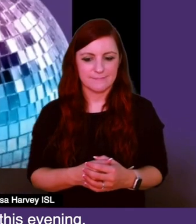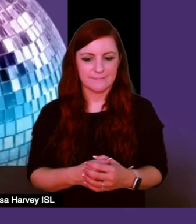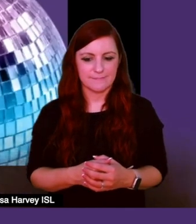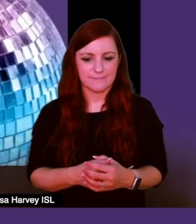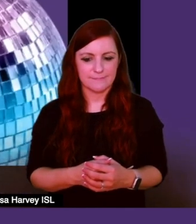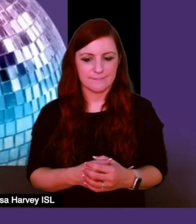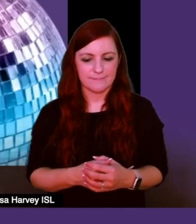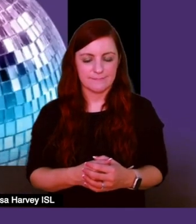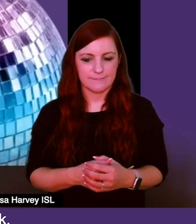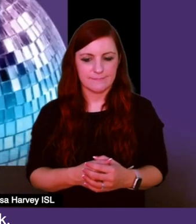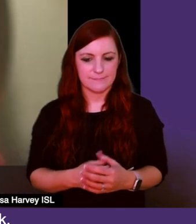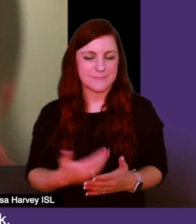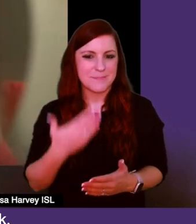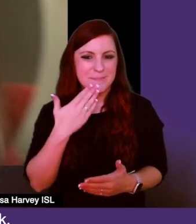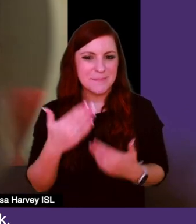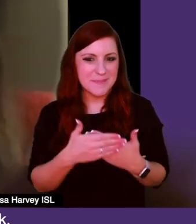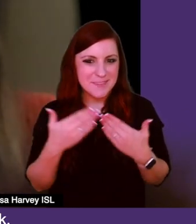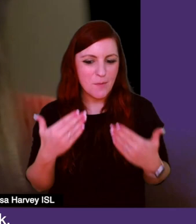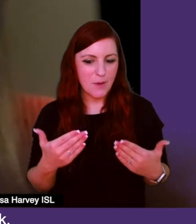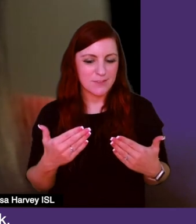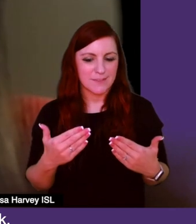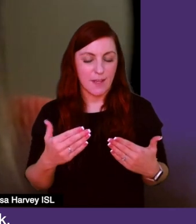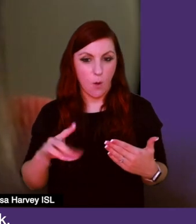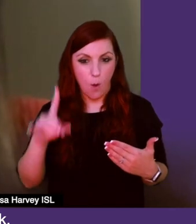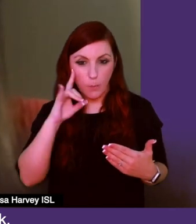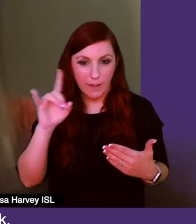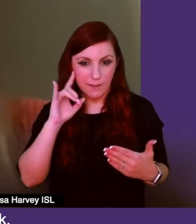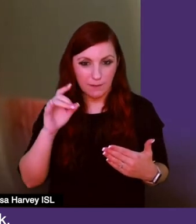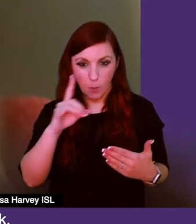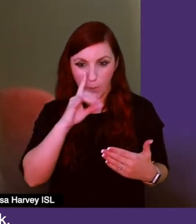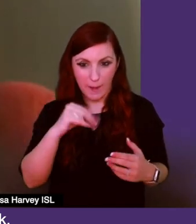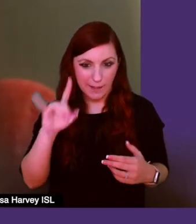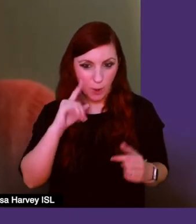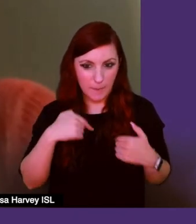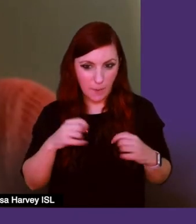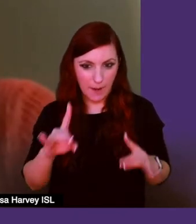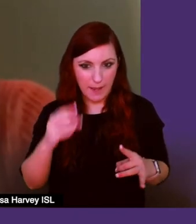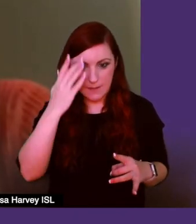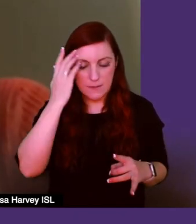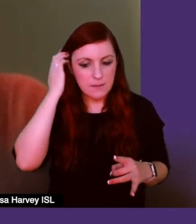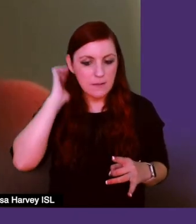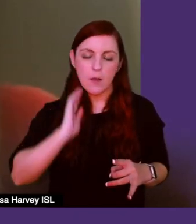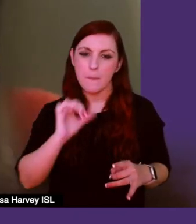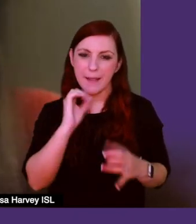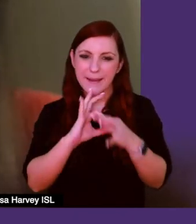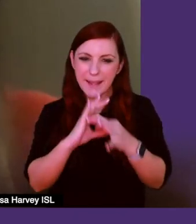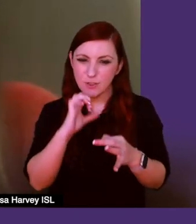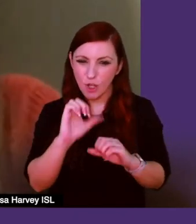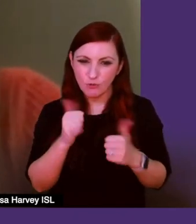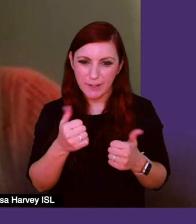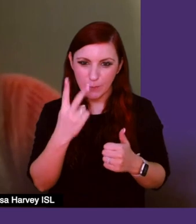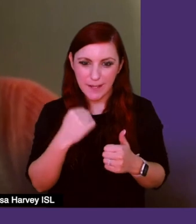Stephen. Thank you so much. I hope everyone can hear me okay. My connection's not